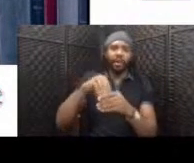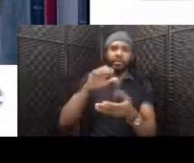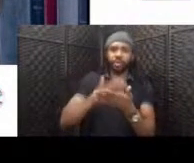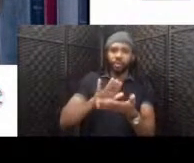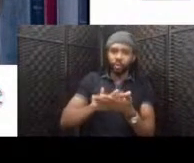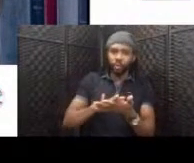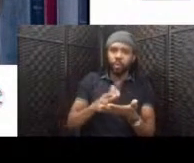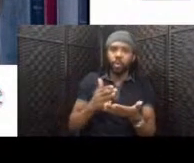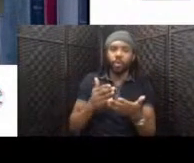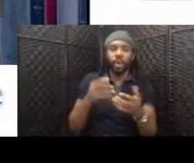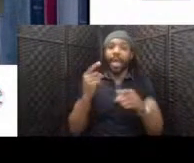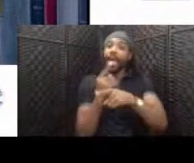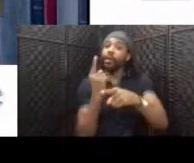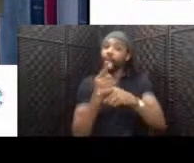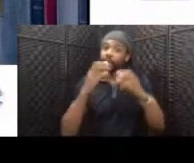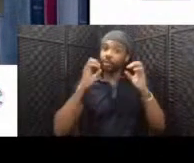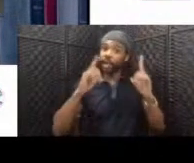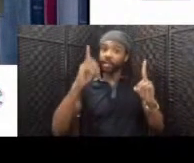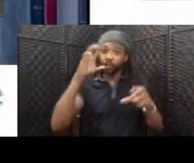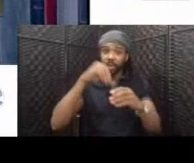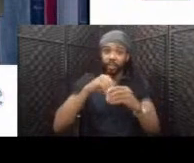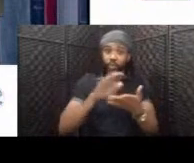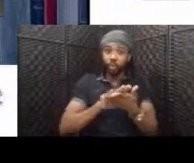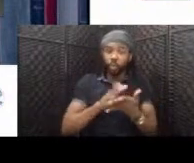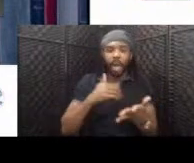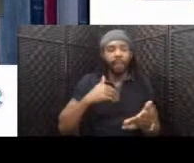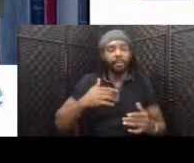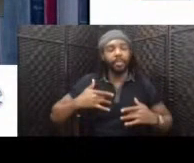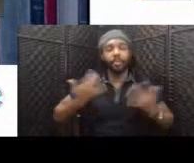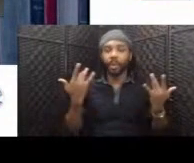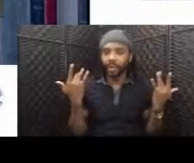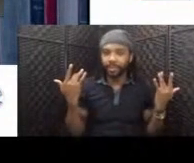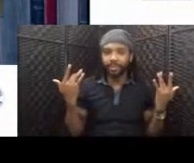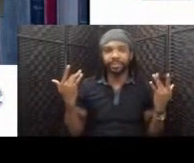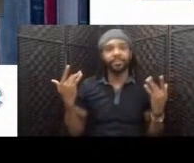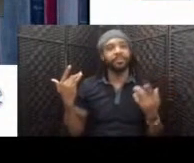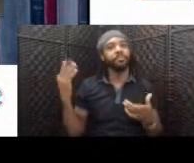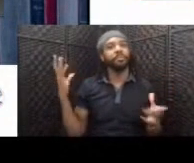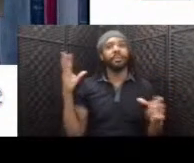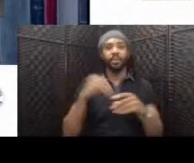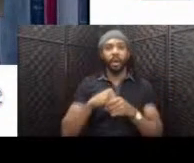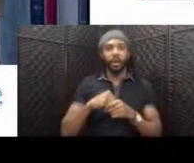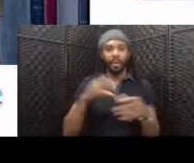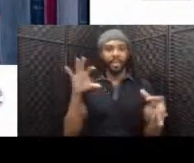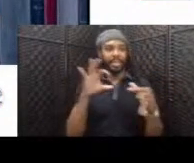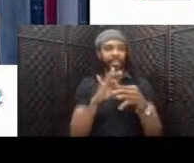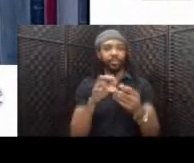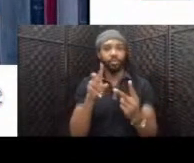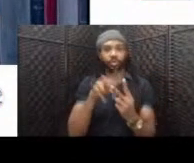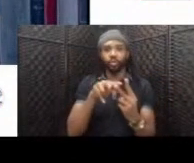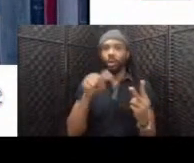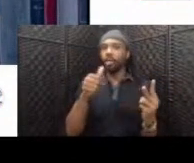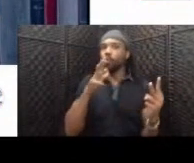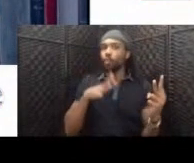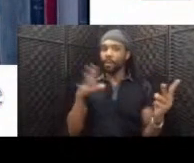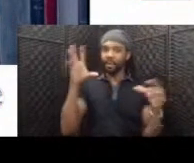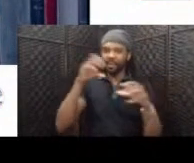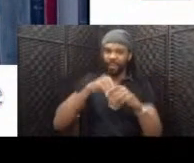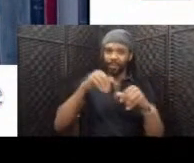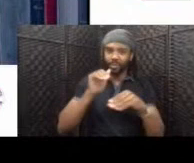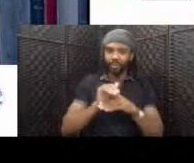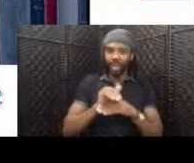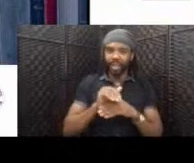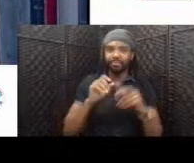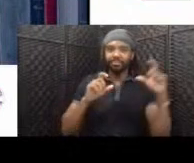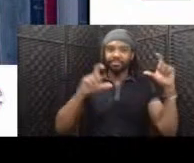education in our schools. So I am really thrilled to be connected to the two women who are here with me. You